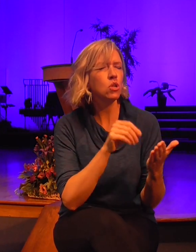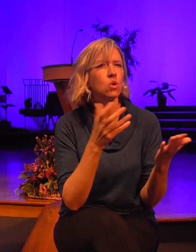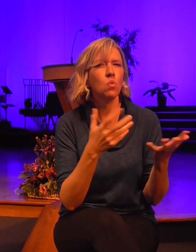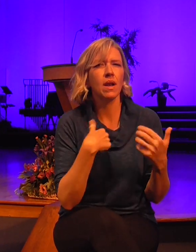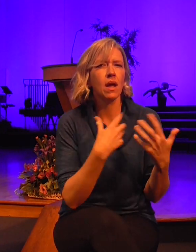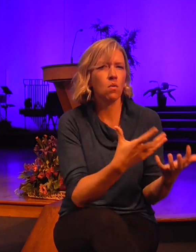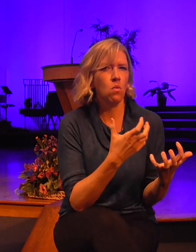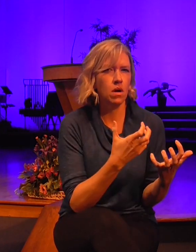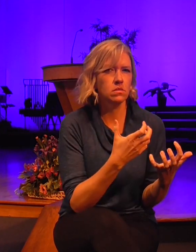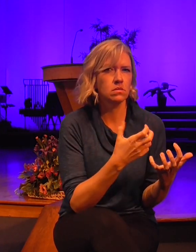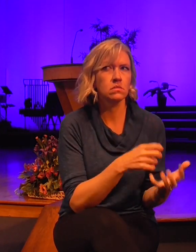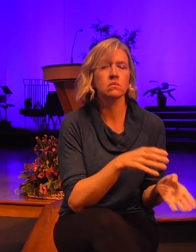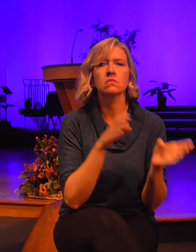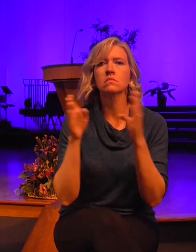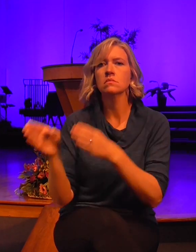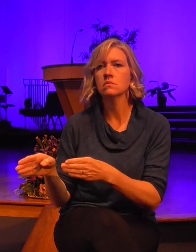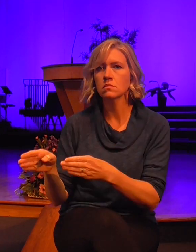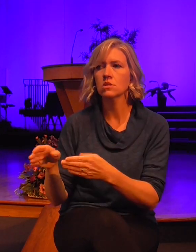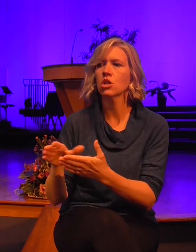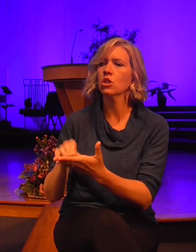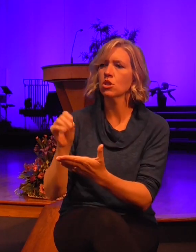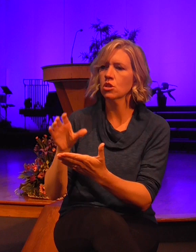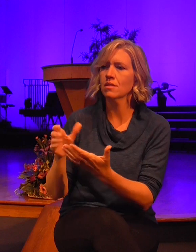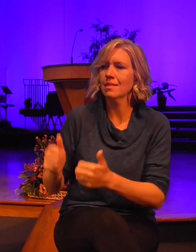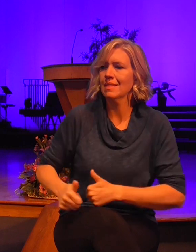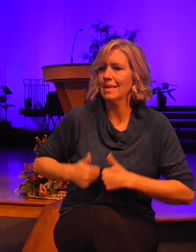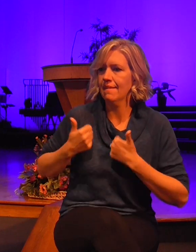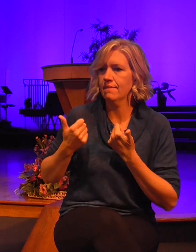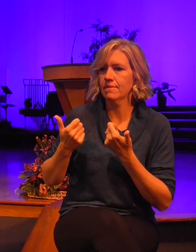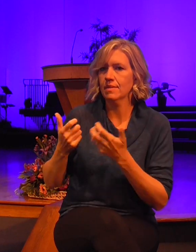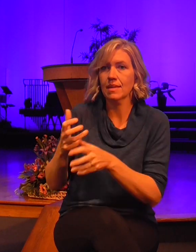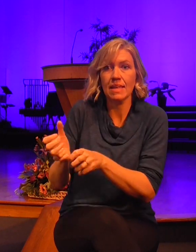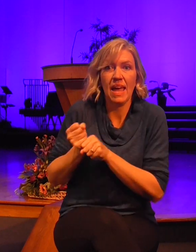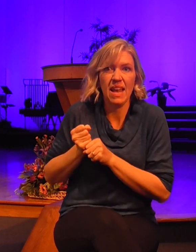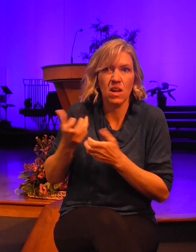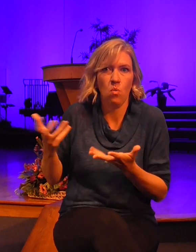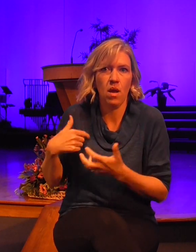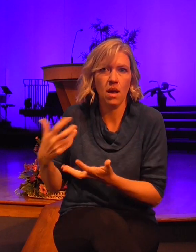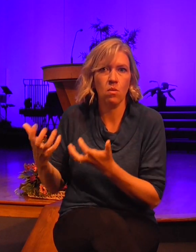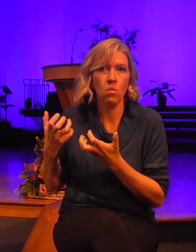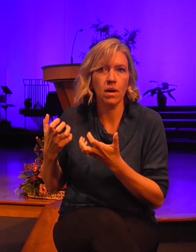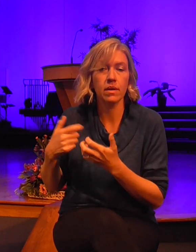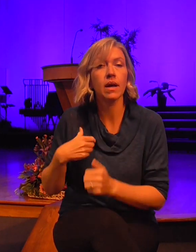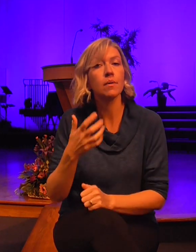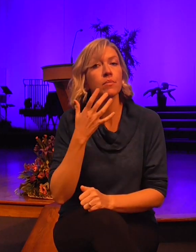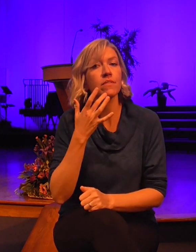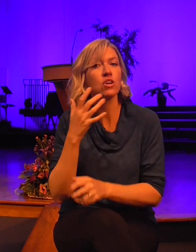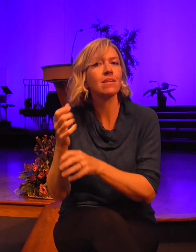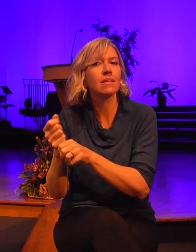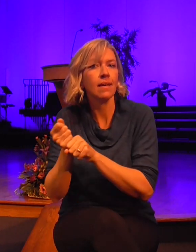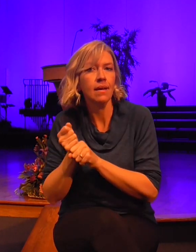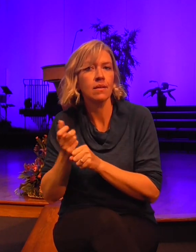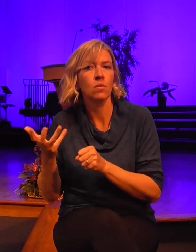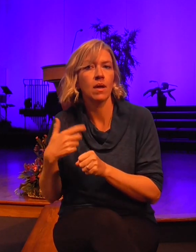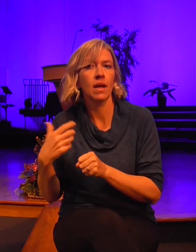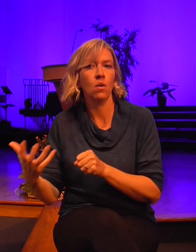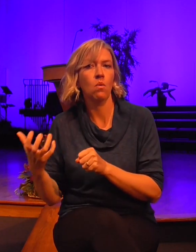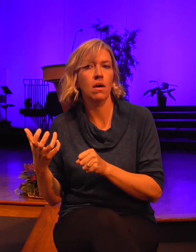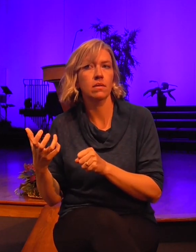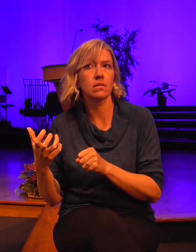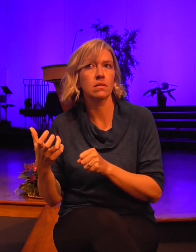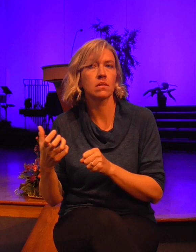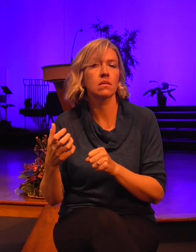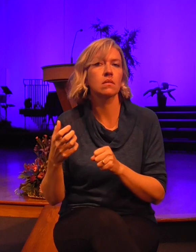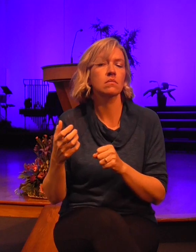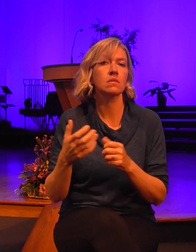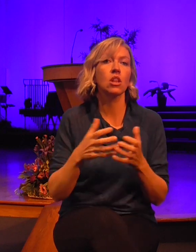The other way is living your life getting what you want. I prefer the latter. Living life to